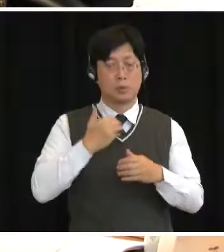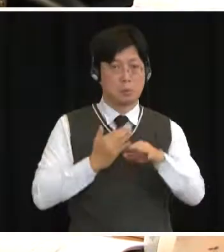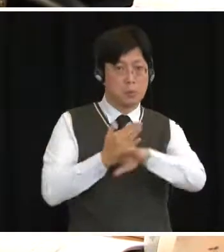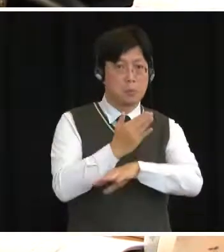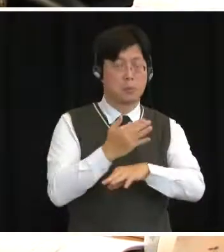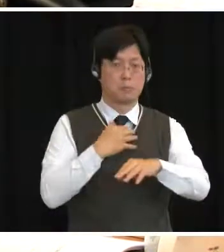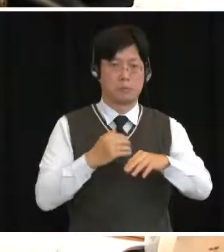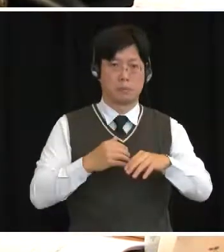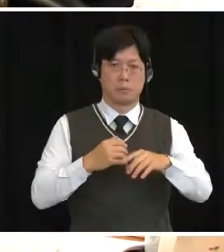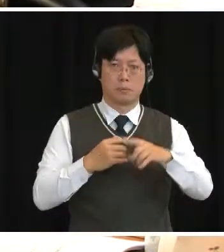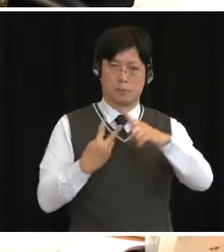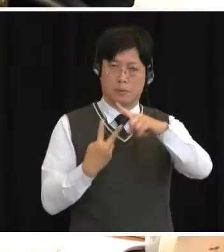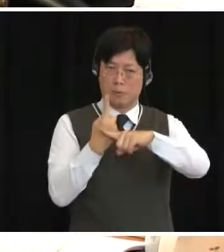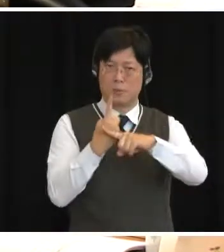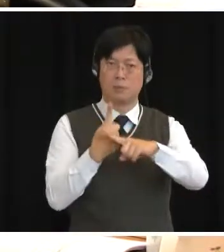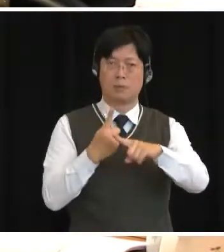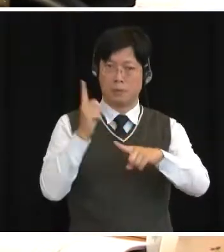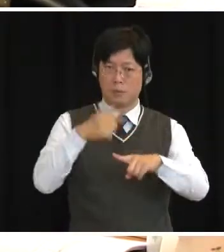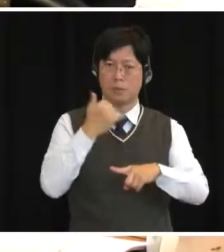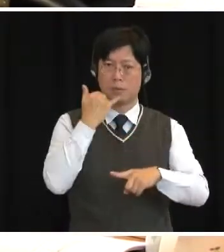and